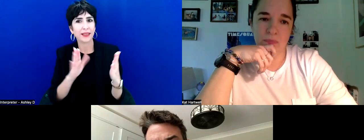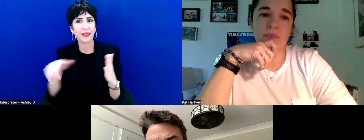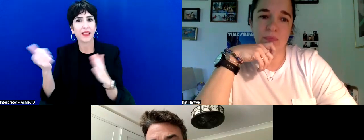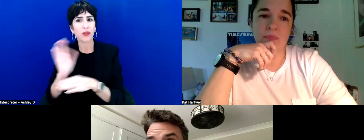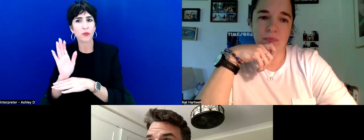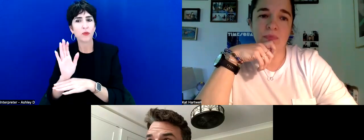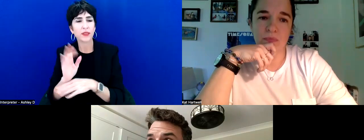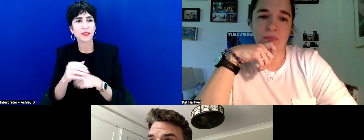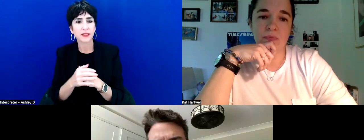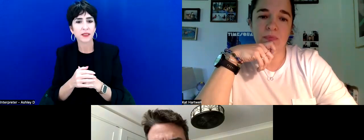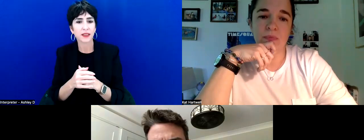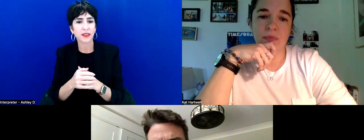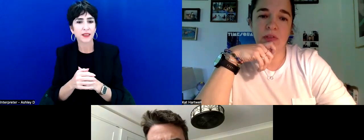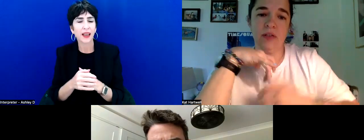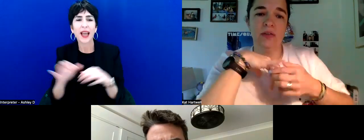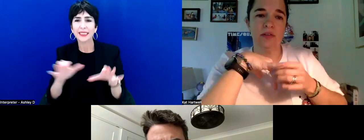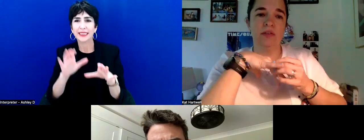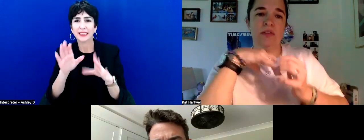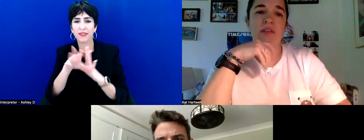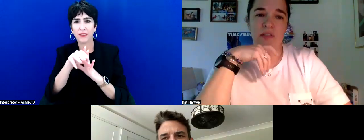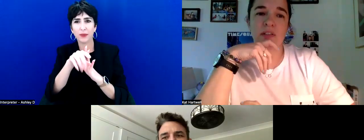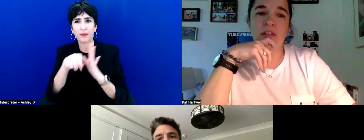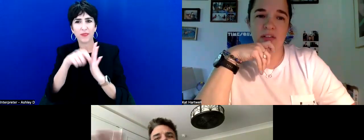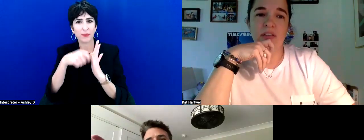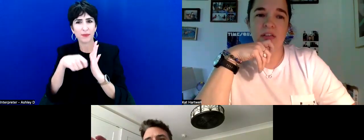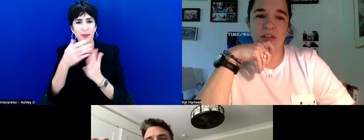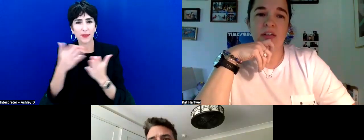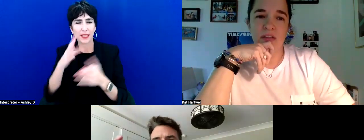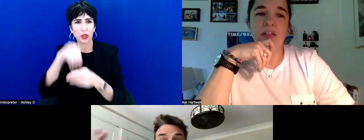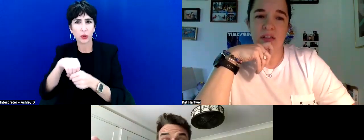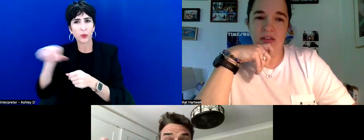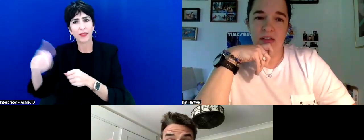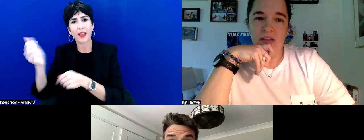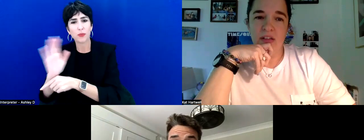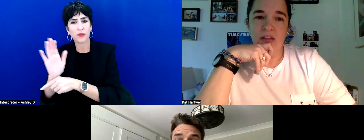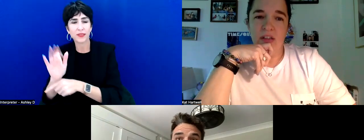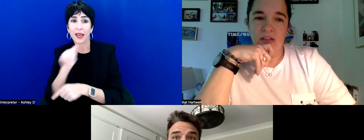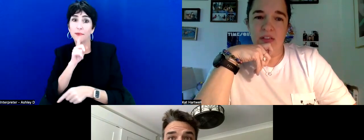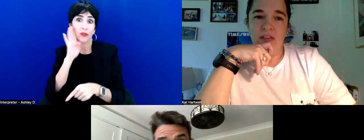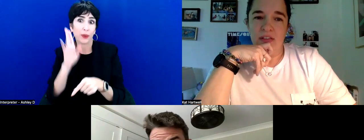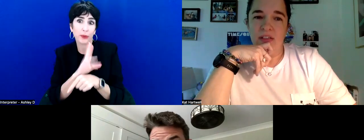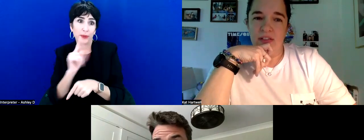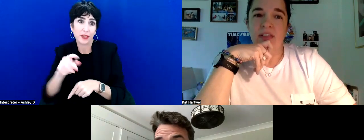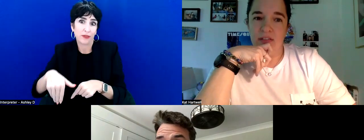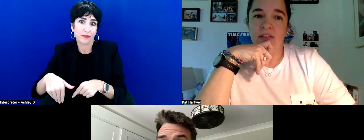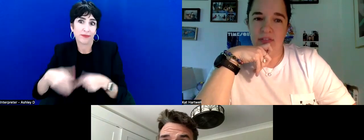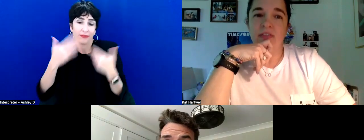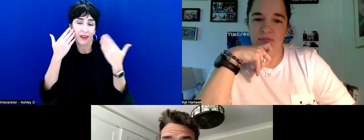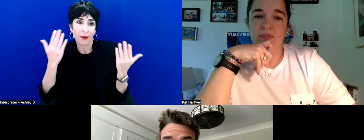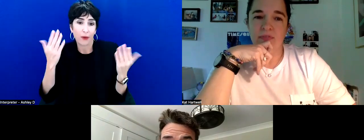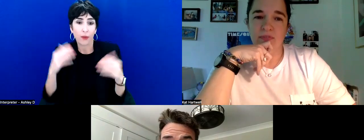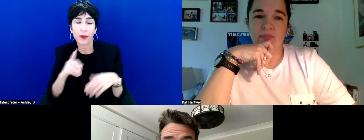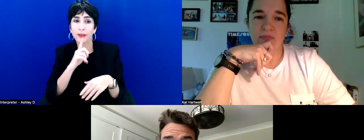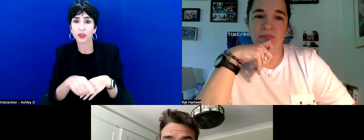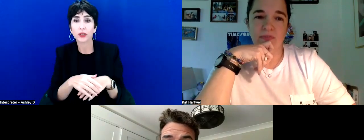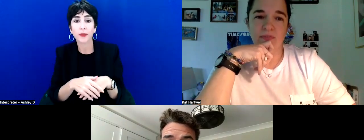movies. I did film a few things that they could put in the other movies. I don't know if they'll use them or not. I'm not